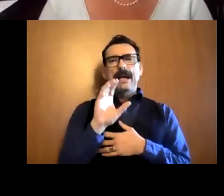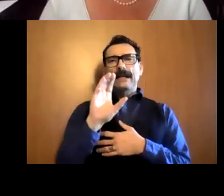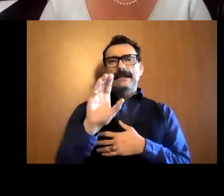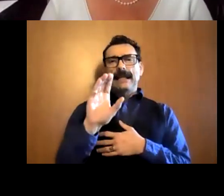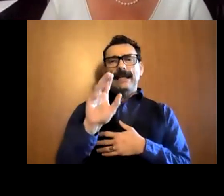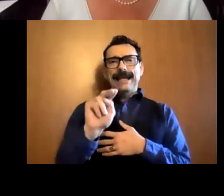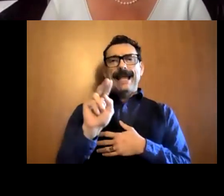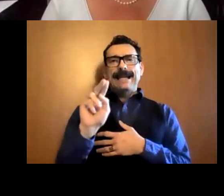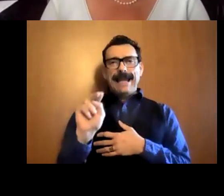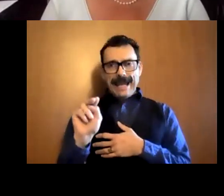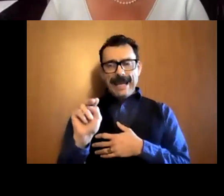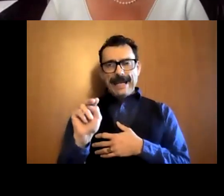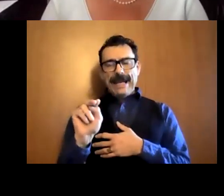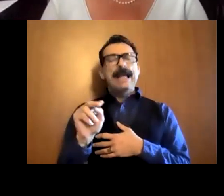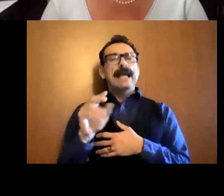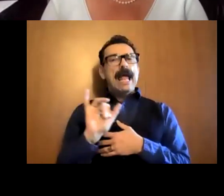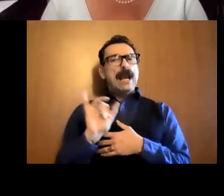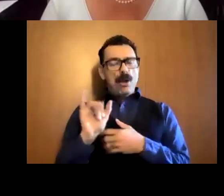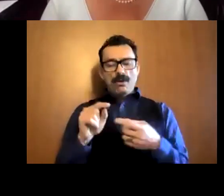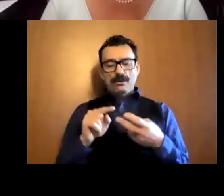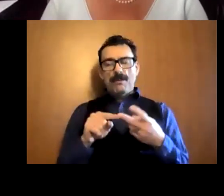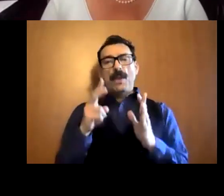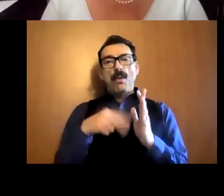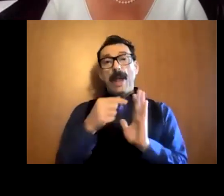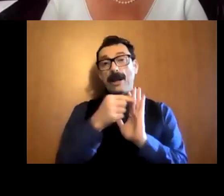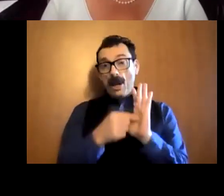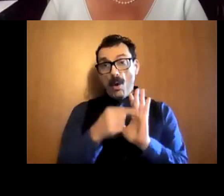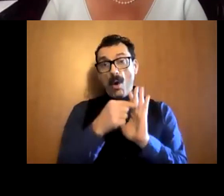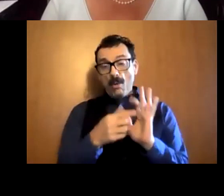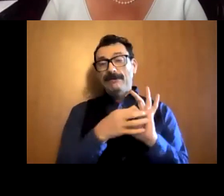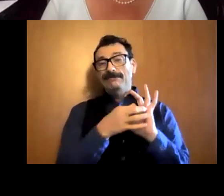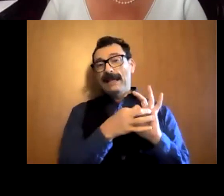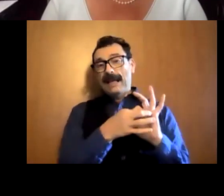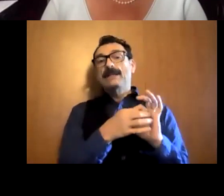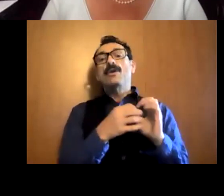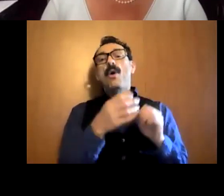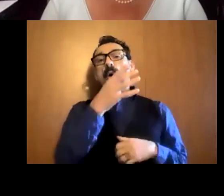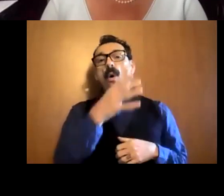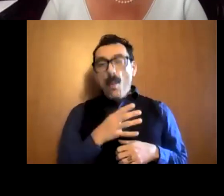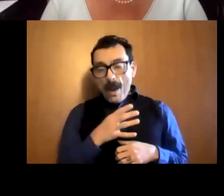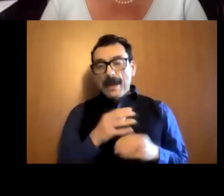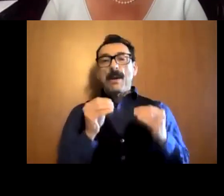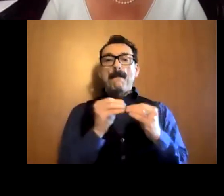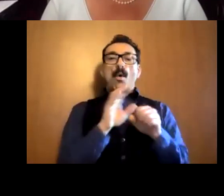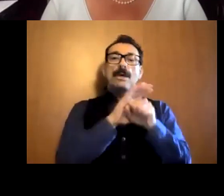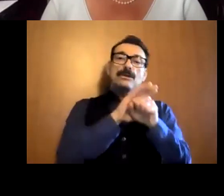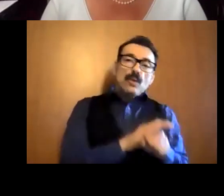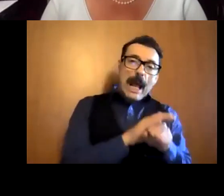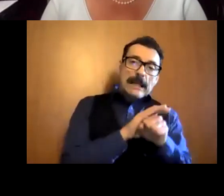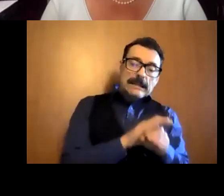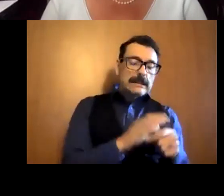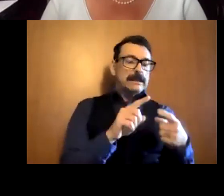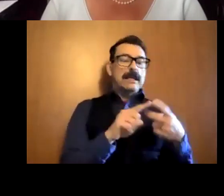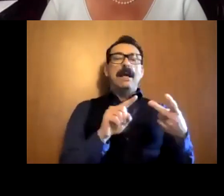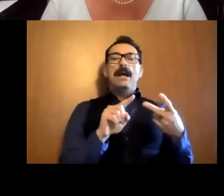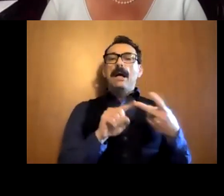article on that, and it says that women of color, due to stress and hormones and so forth, that is true. But